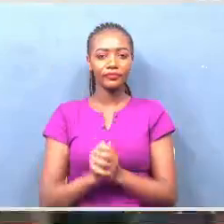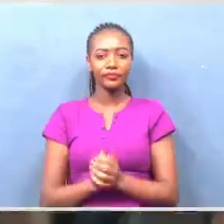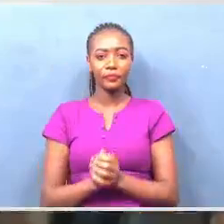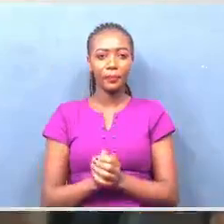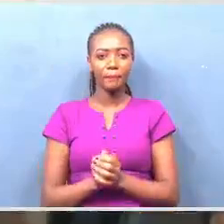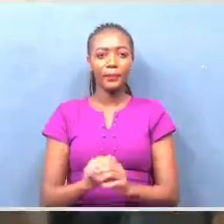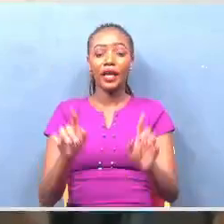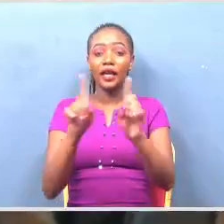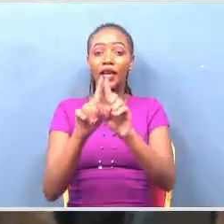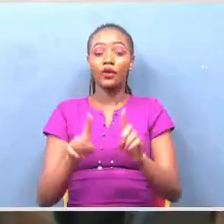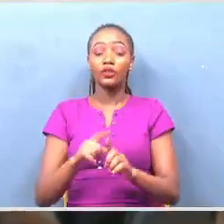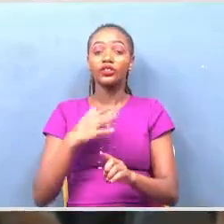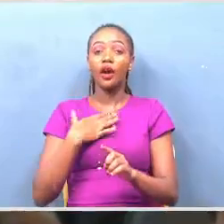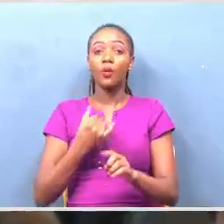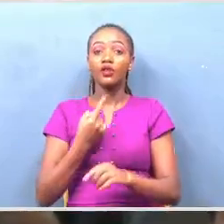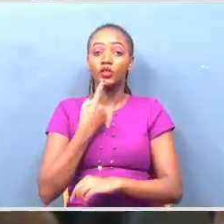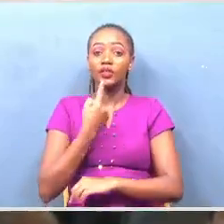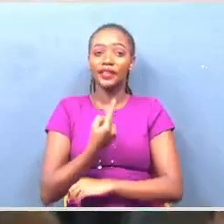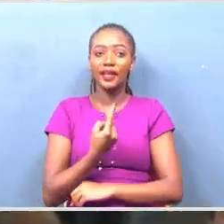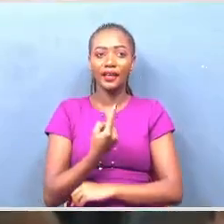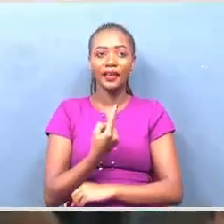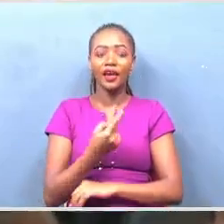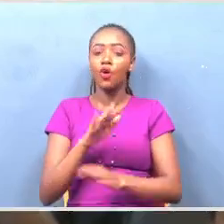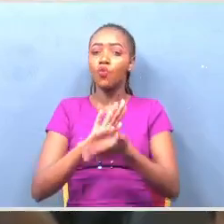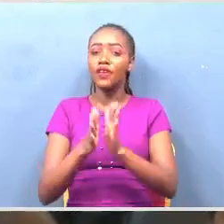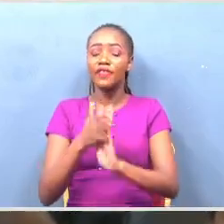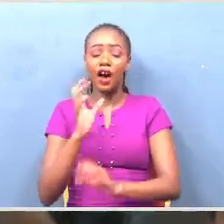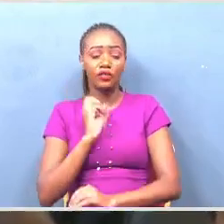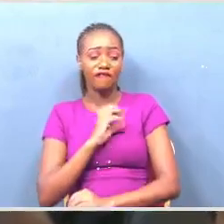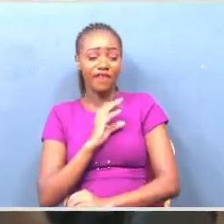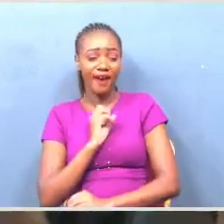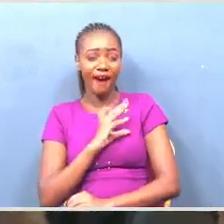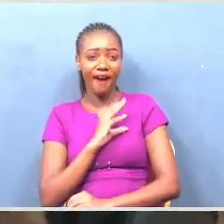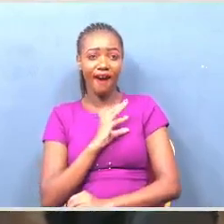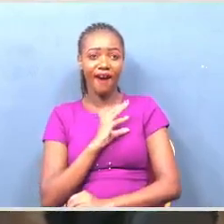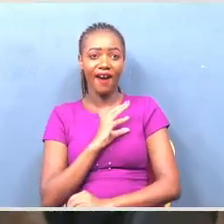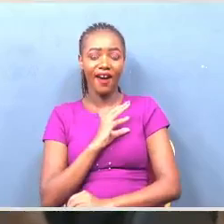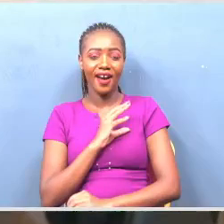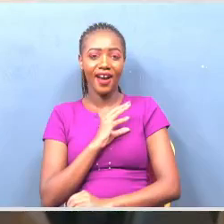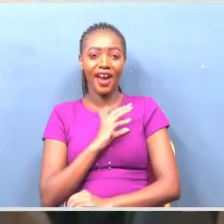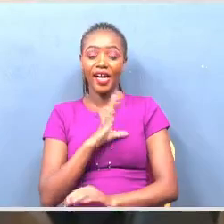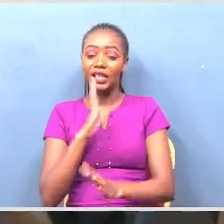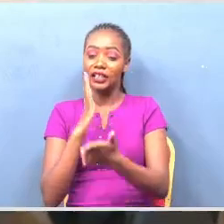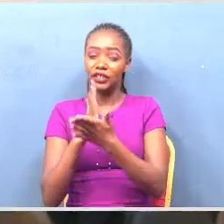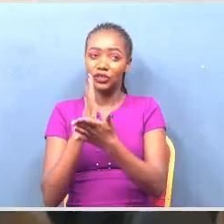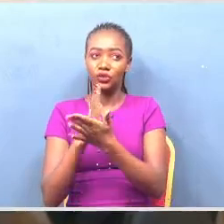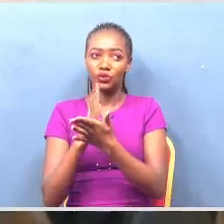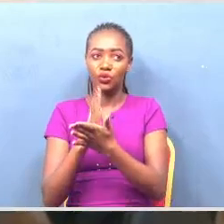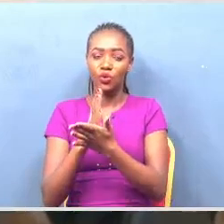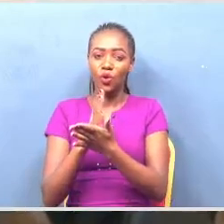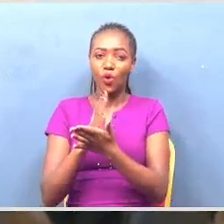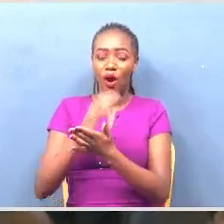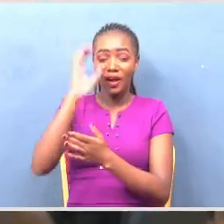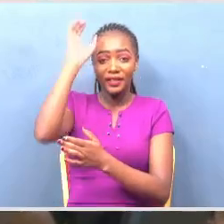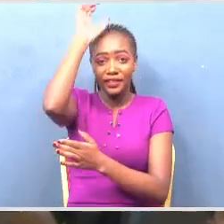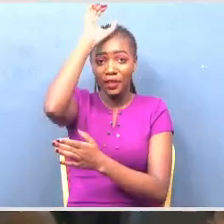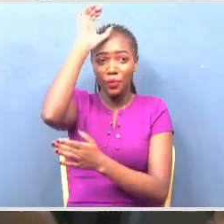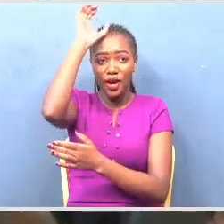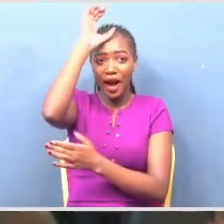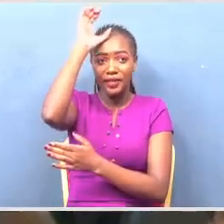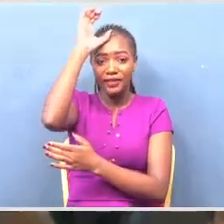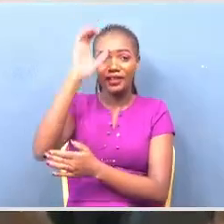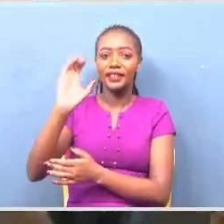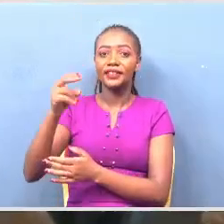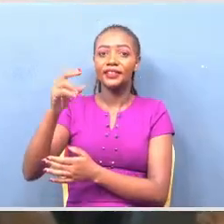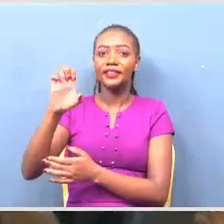And I want to say, without fear of any contradiction, that one Wafula Chebukati is